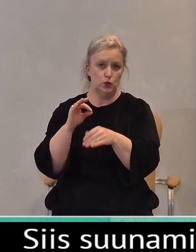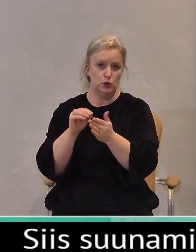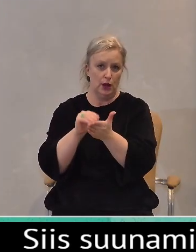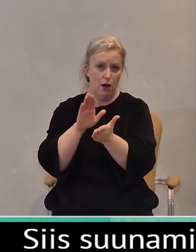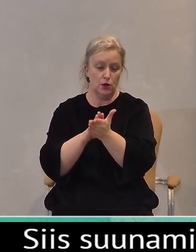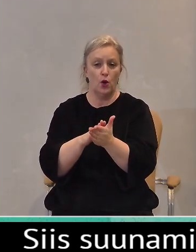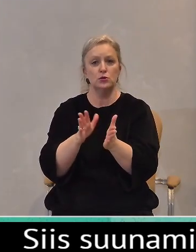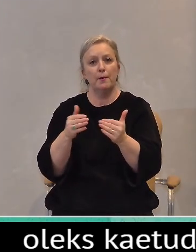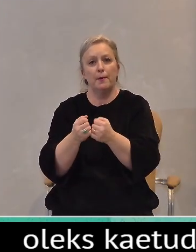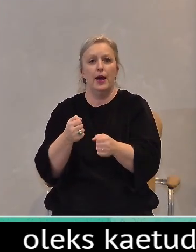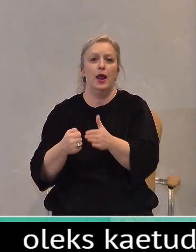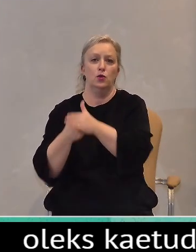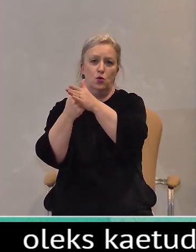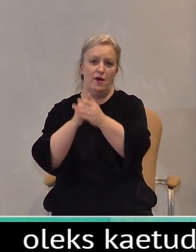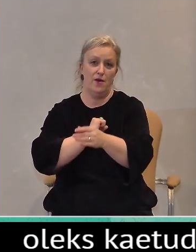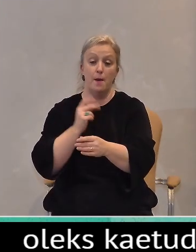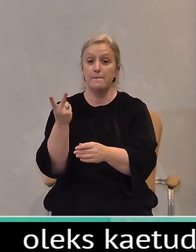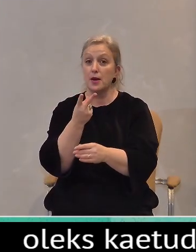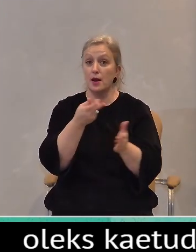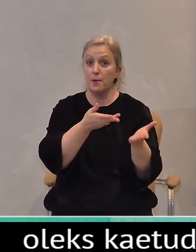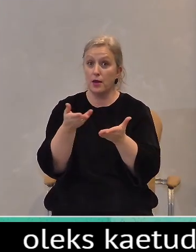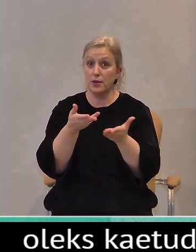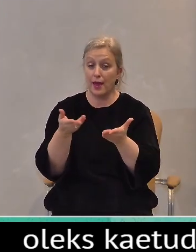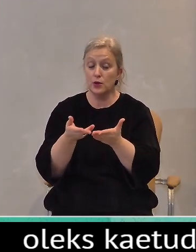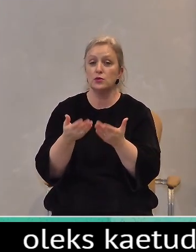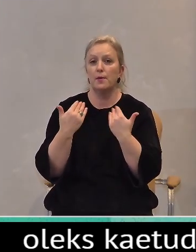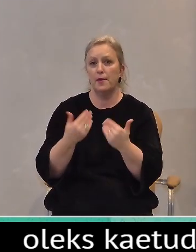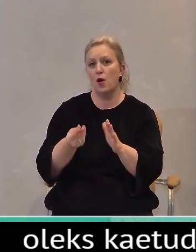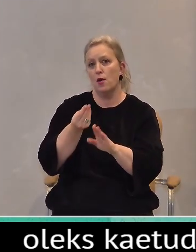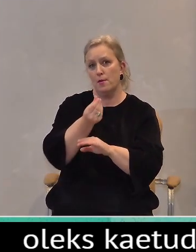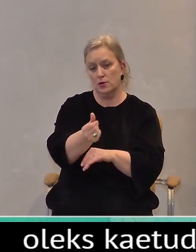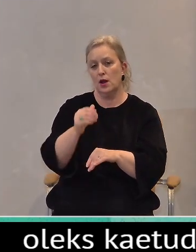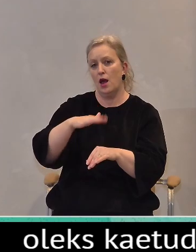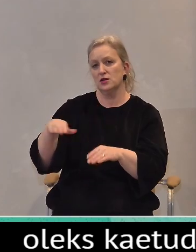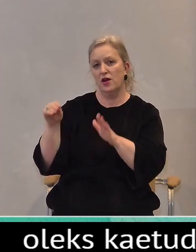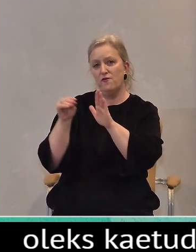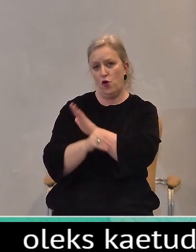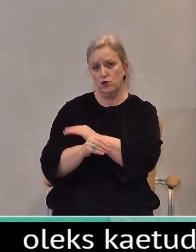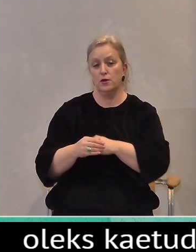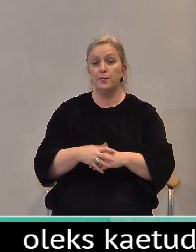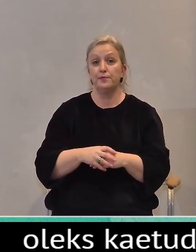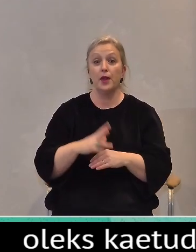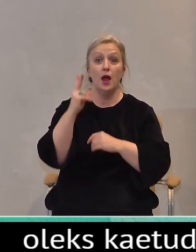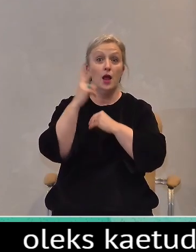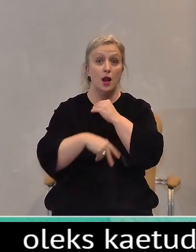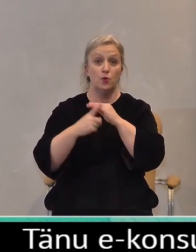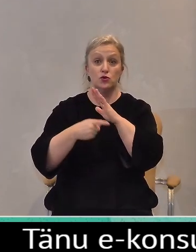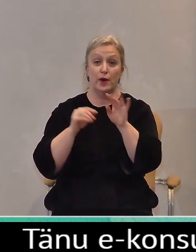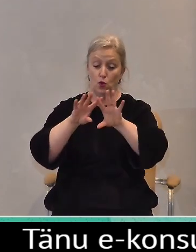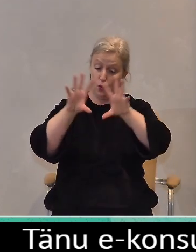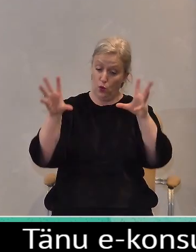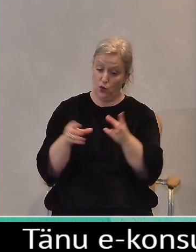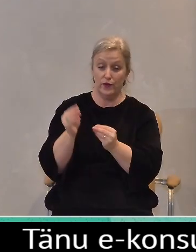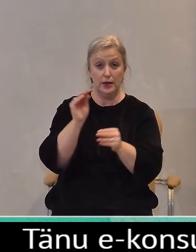social workers, especially if the situation is new and quickly